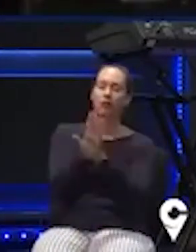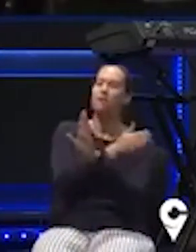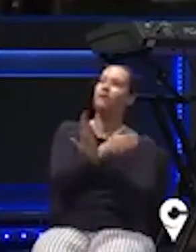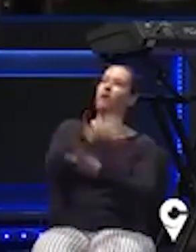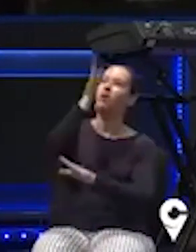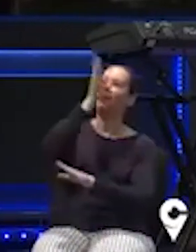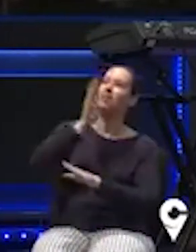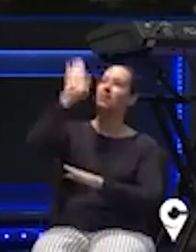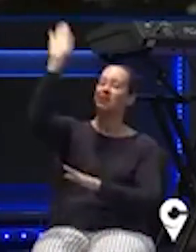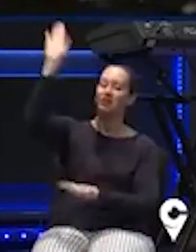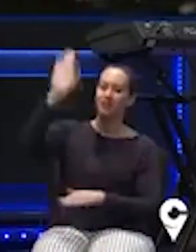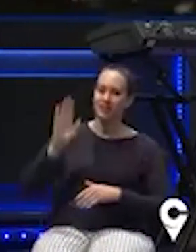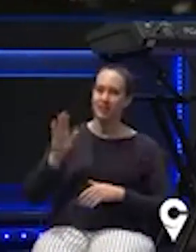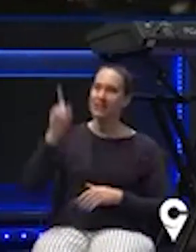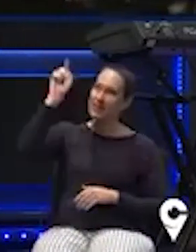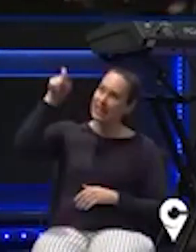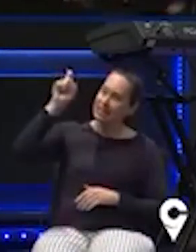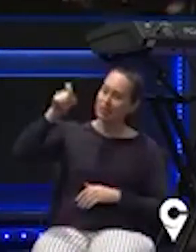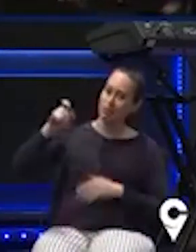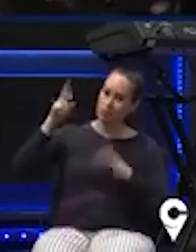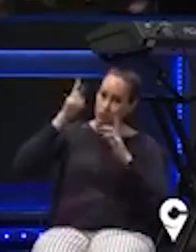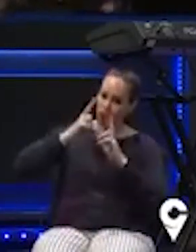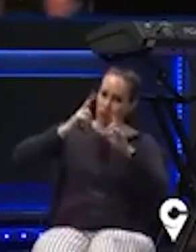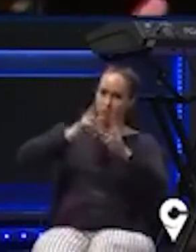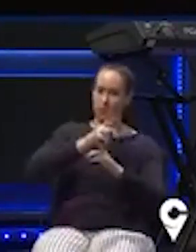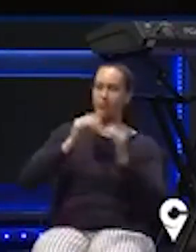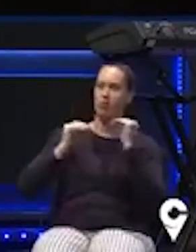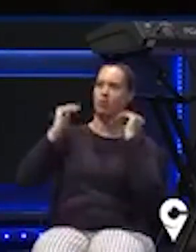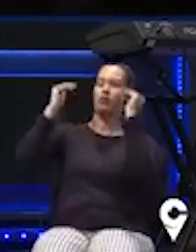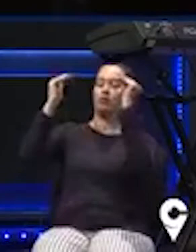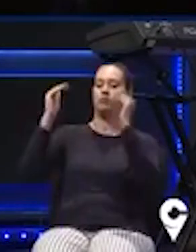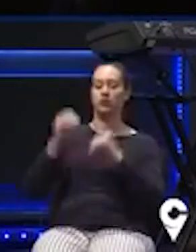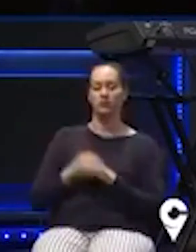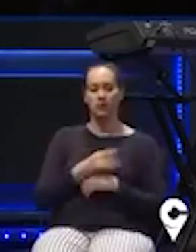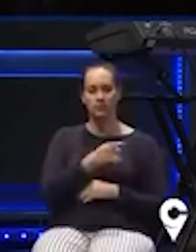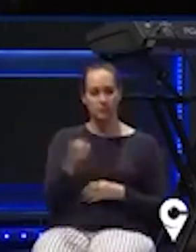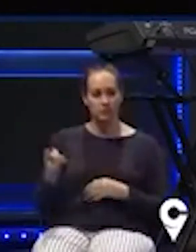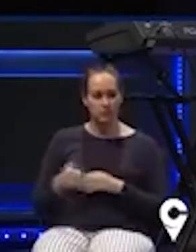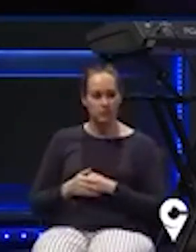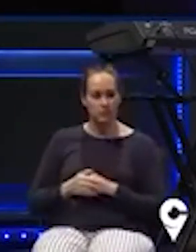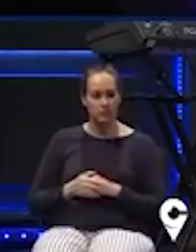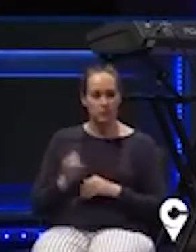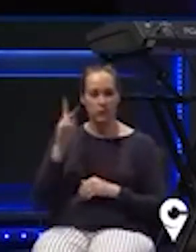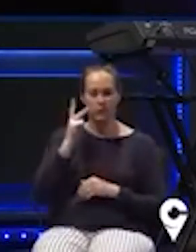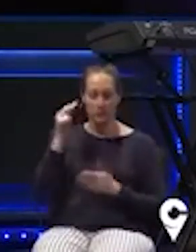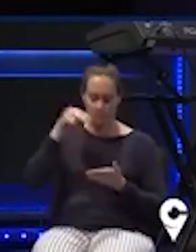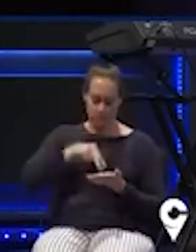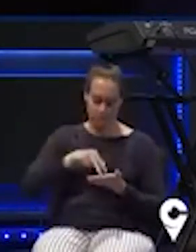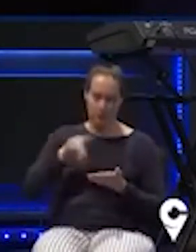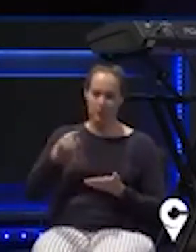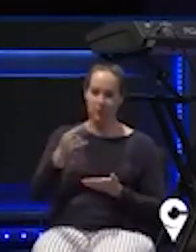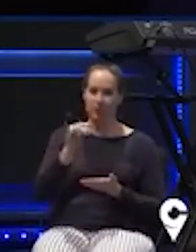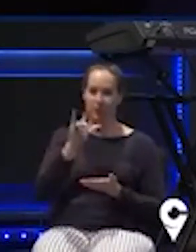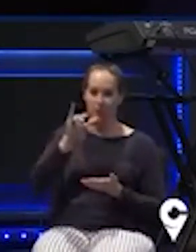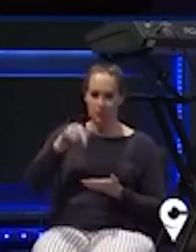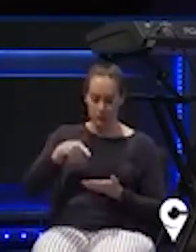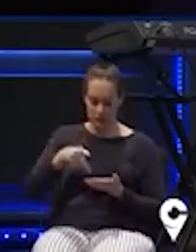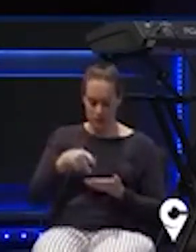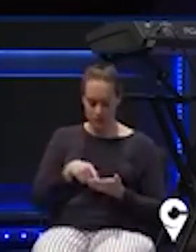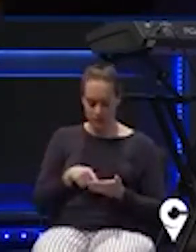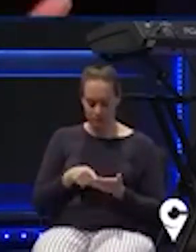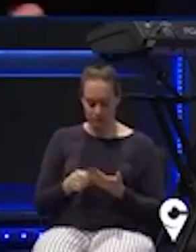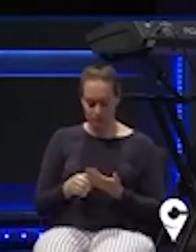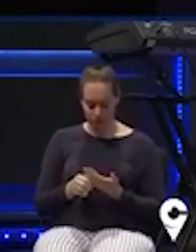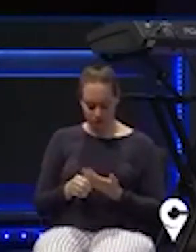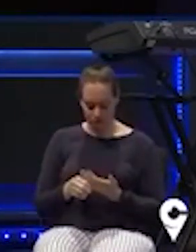God in order for him to exalt you and lift you up. So we have been looking at Philippians. And going through this message